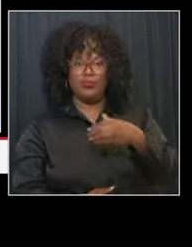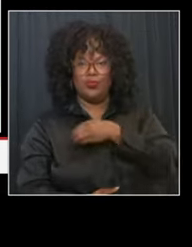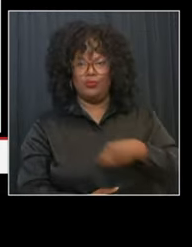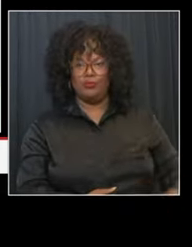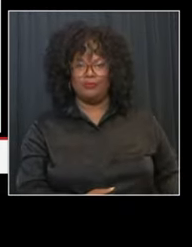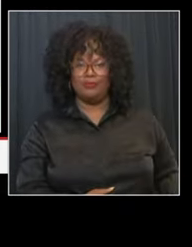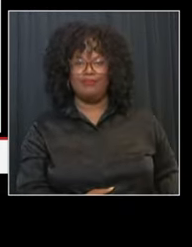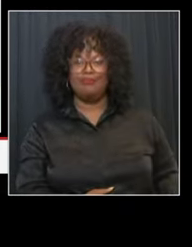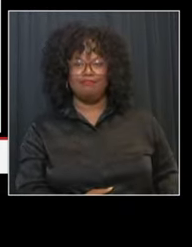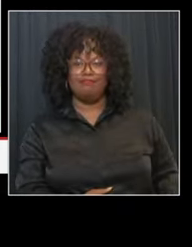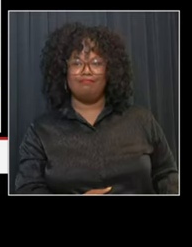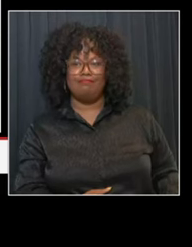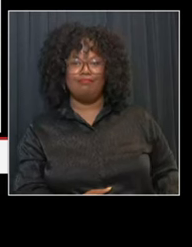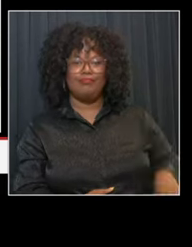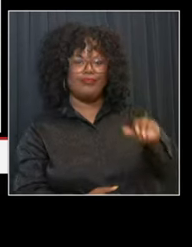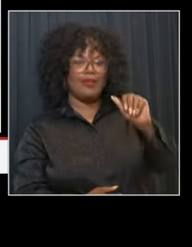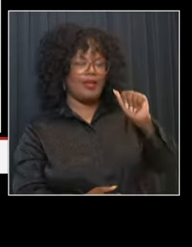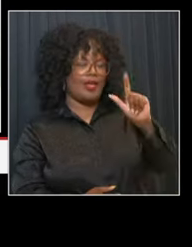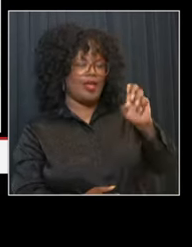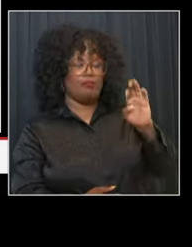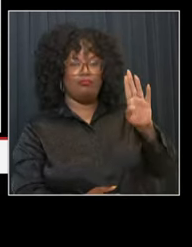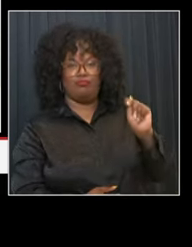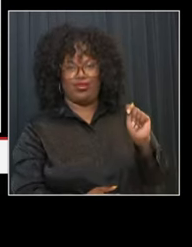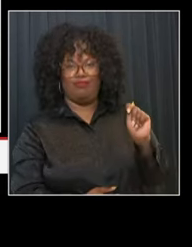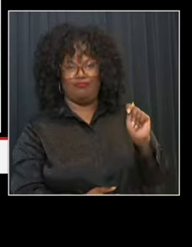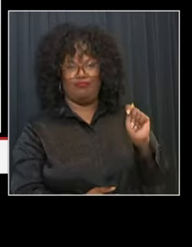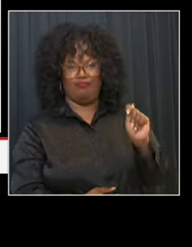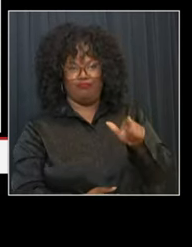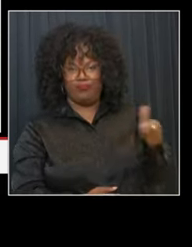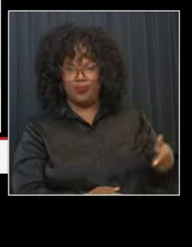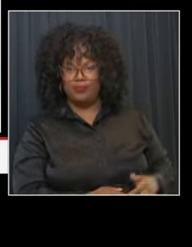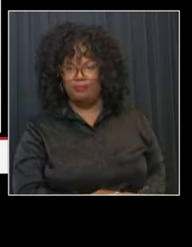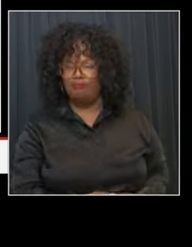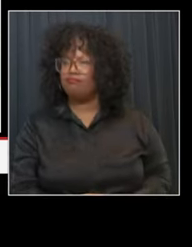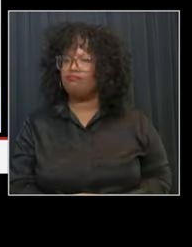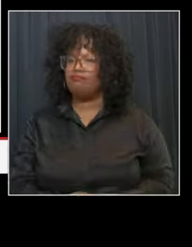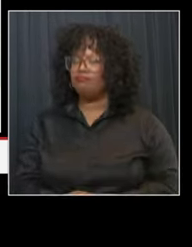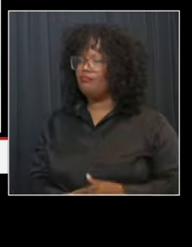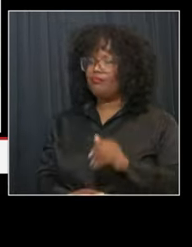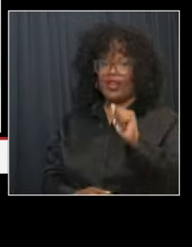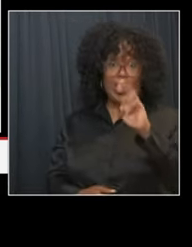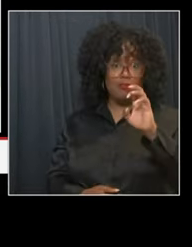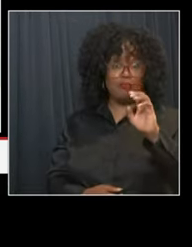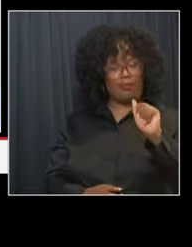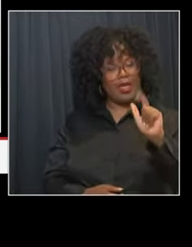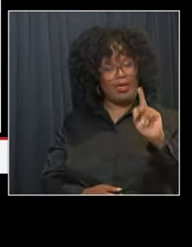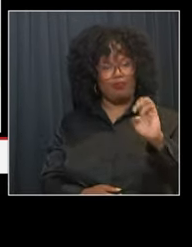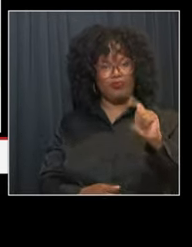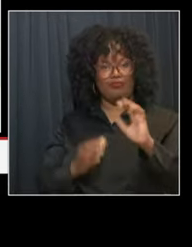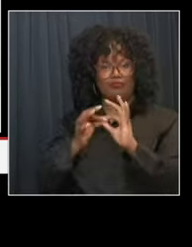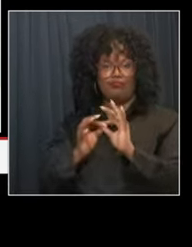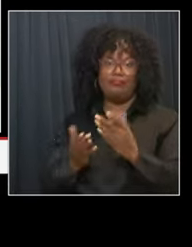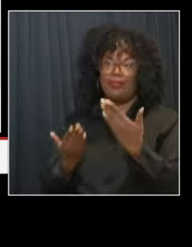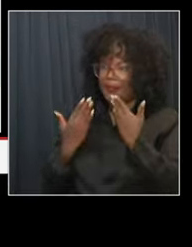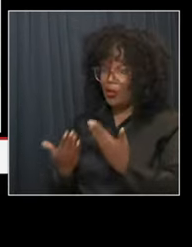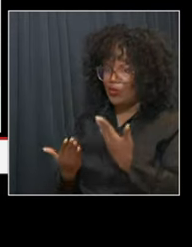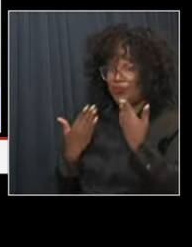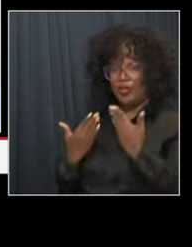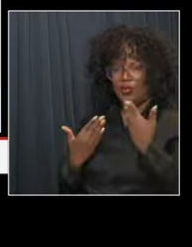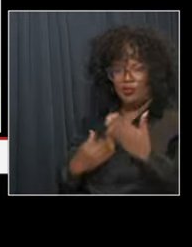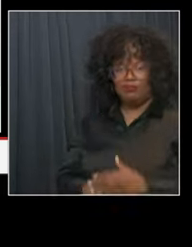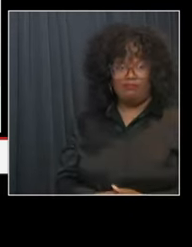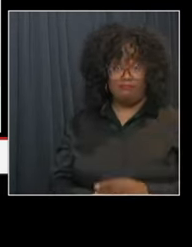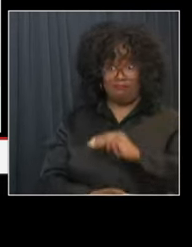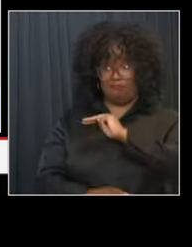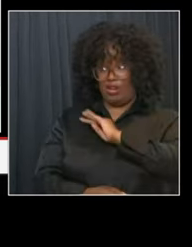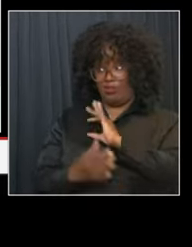at the forefront of her agenda since 2015 housing and affordable housing for DC residents. Under her leadership,